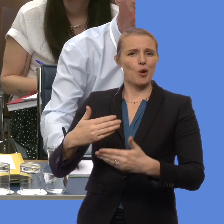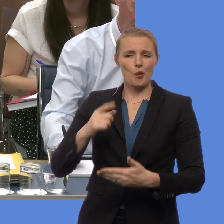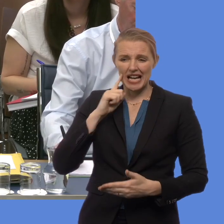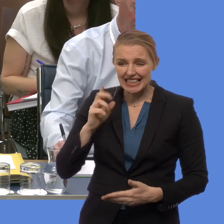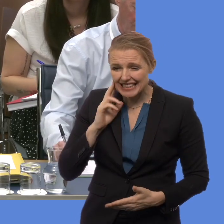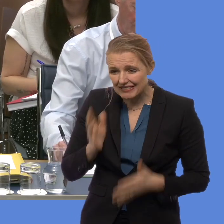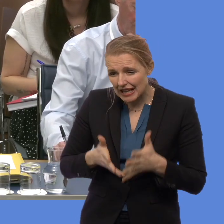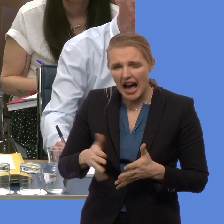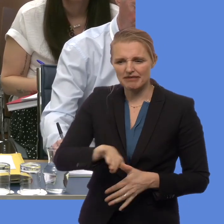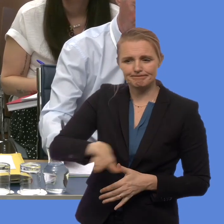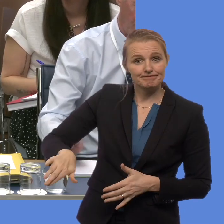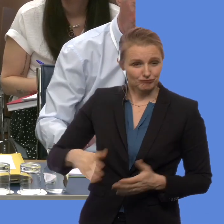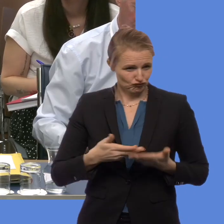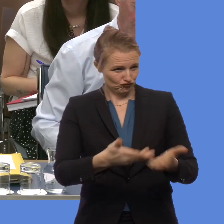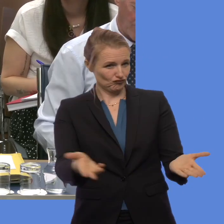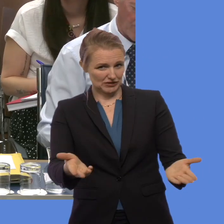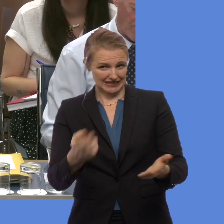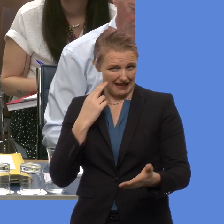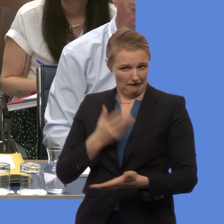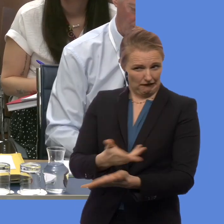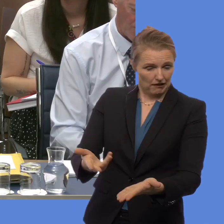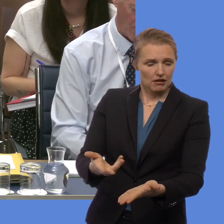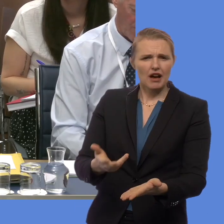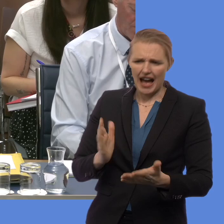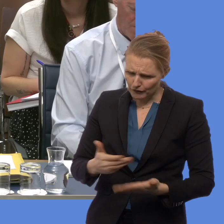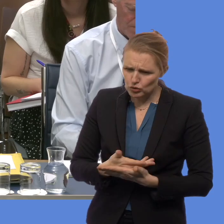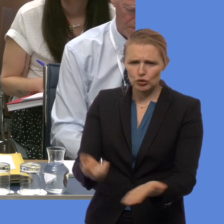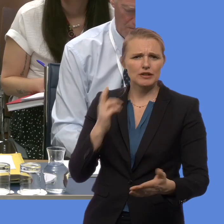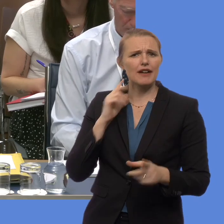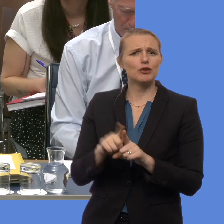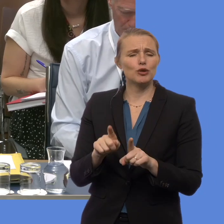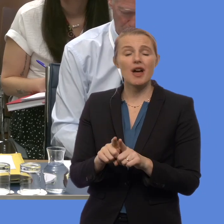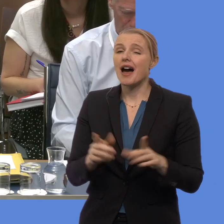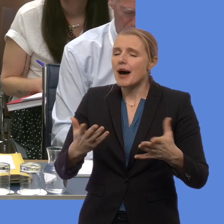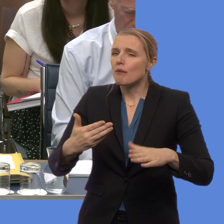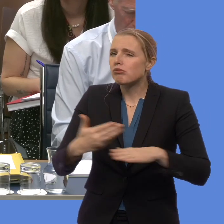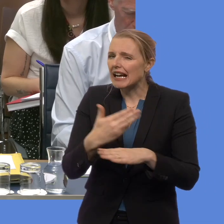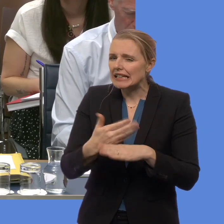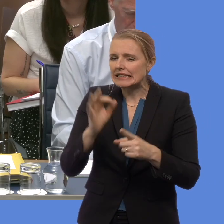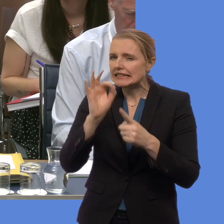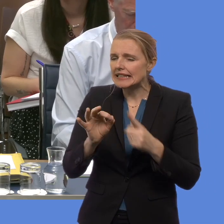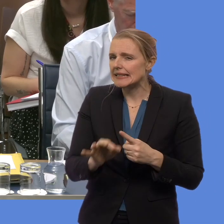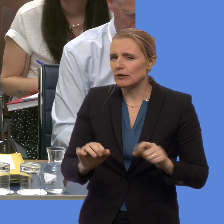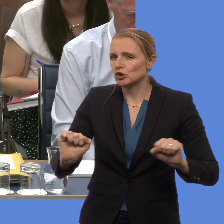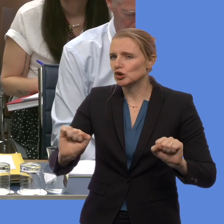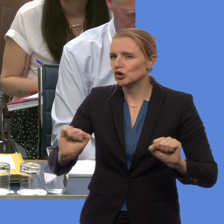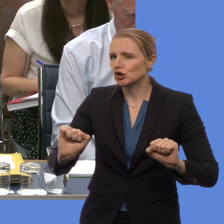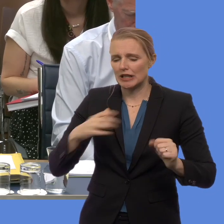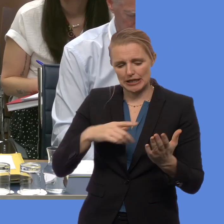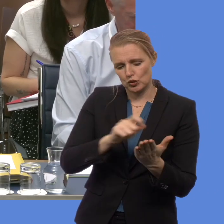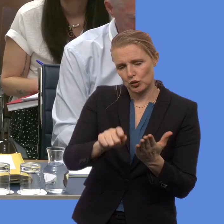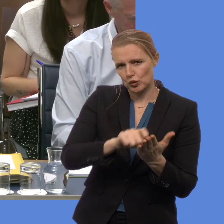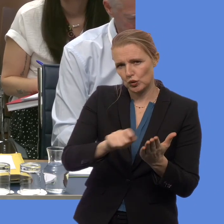How we do that in a practical way, I think, is some of the detail. And then statutory rules will bring those provisions, those enabling